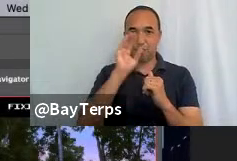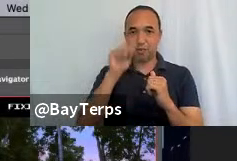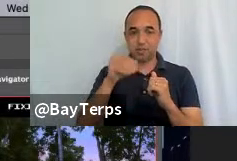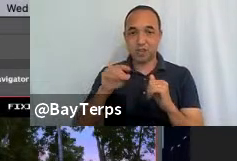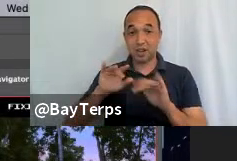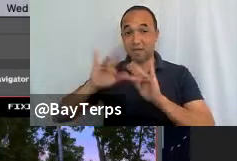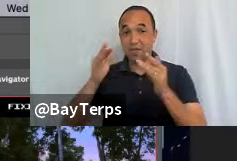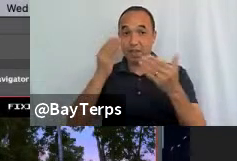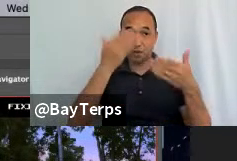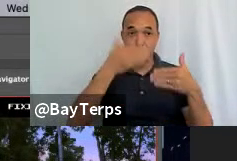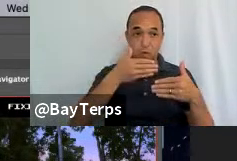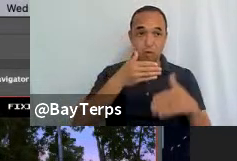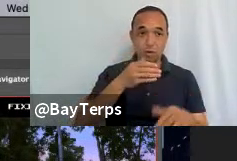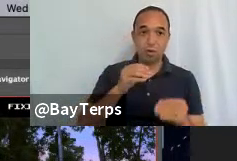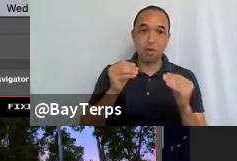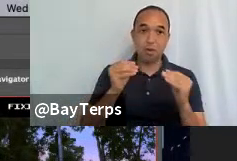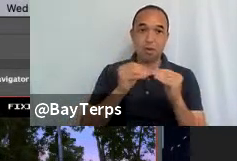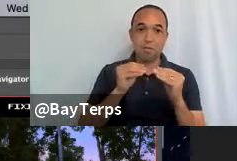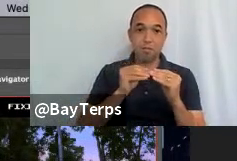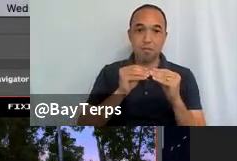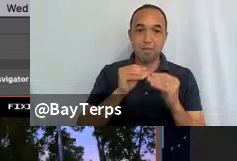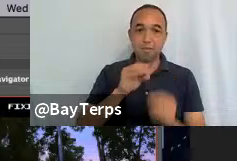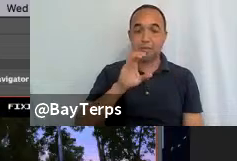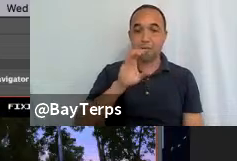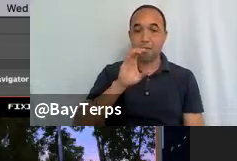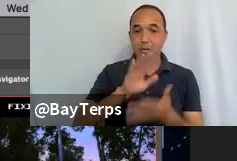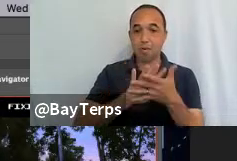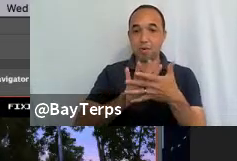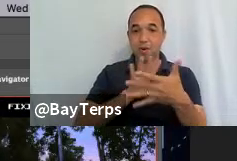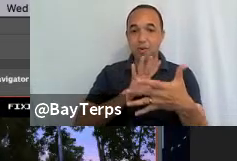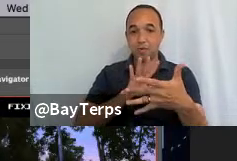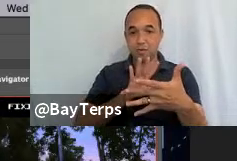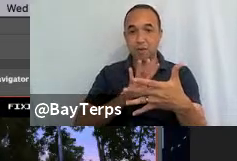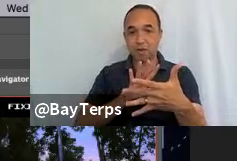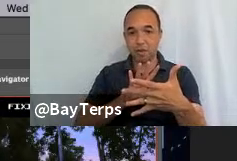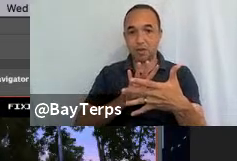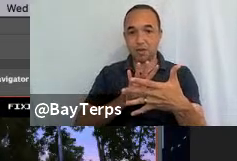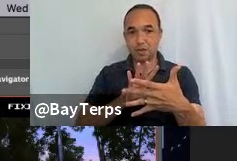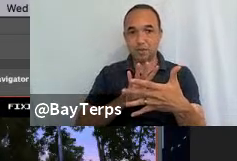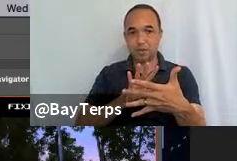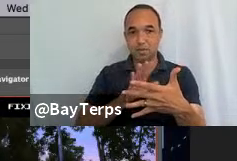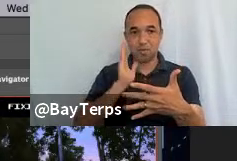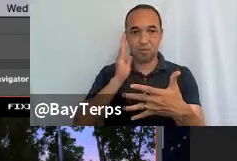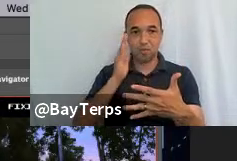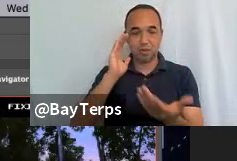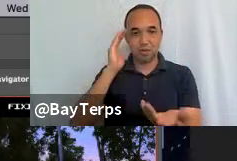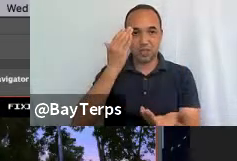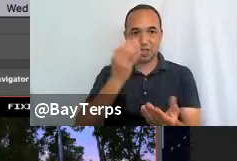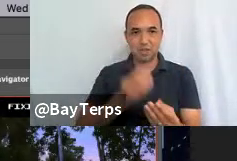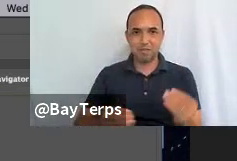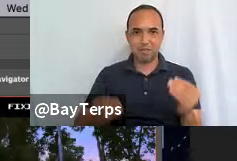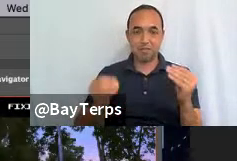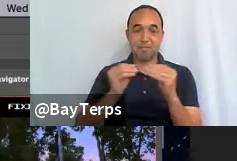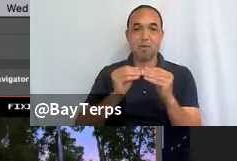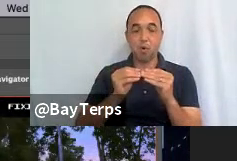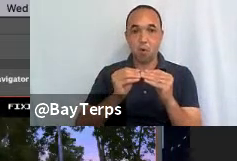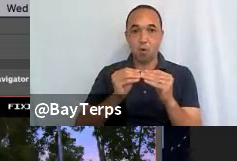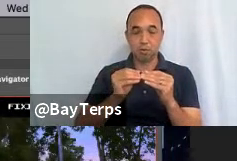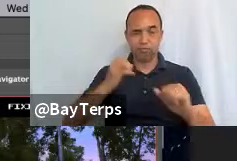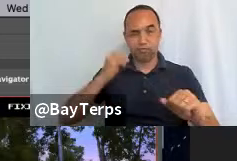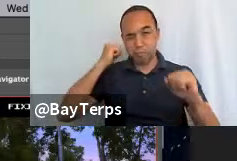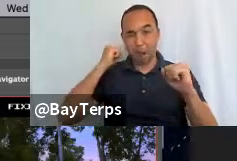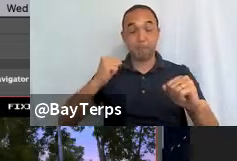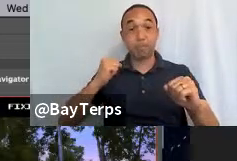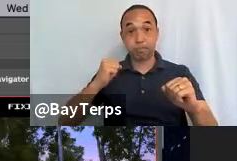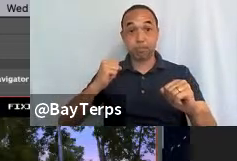So if you add more contrast, it's going to make it seem more extreme. And